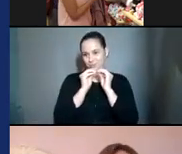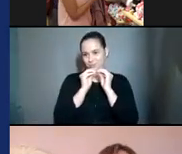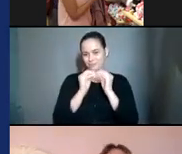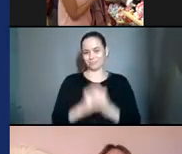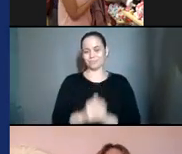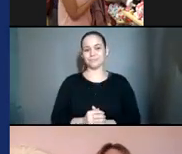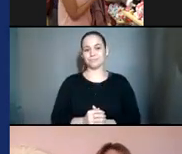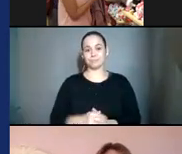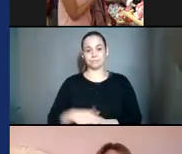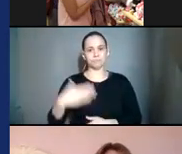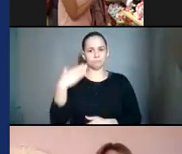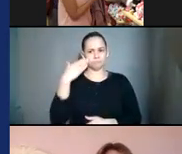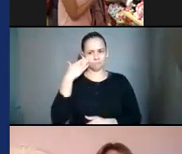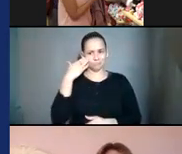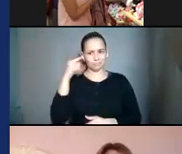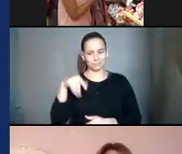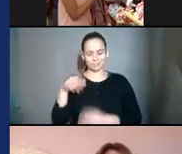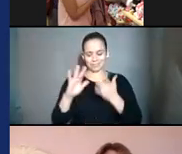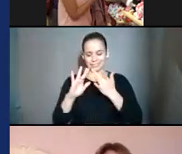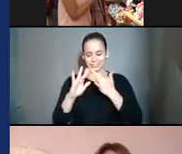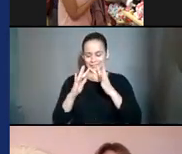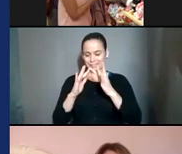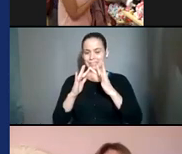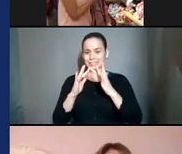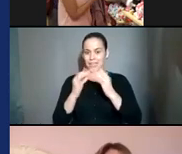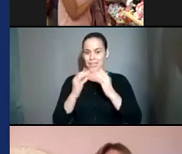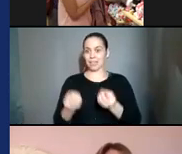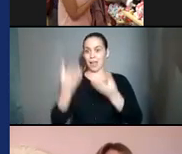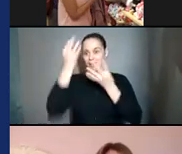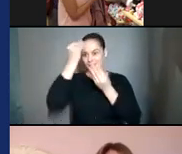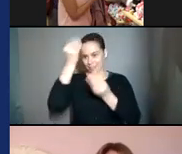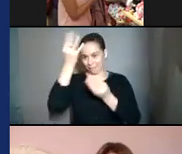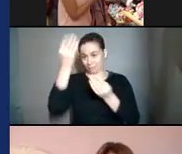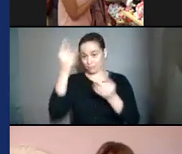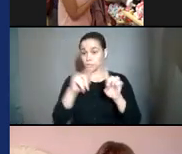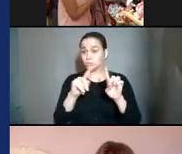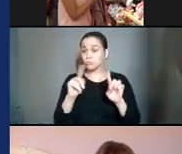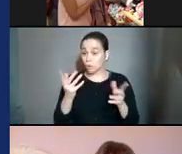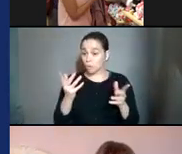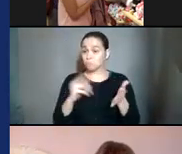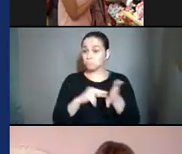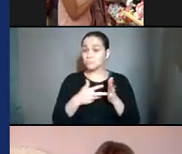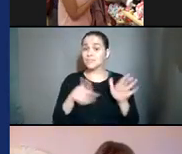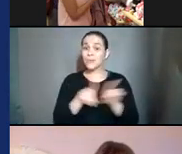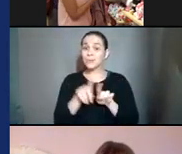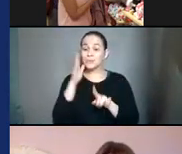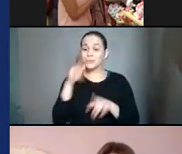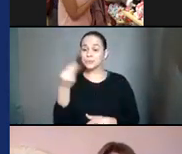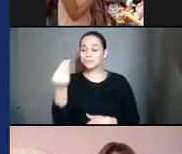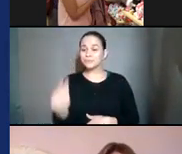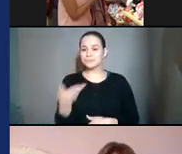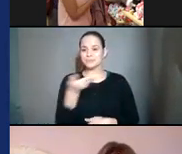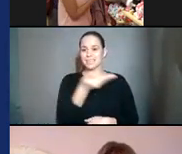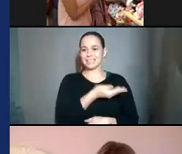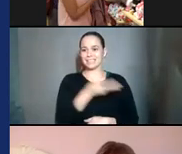I know this webinar has included a lot of information, so you will also be provided with this document. It